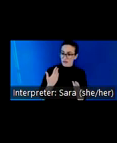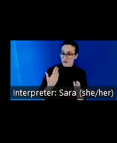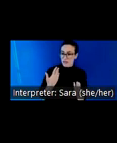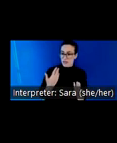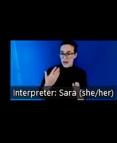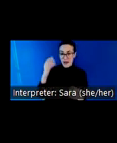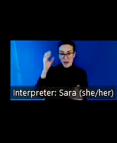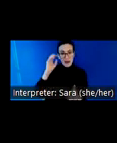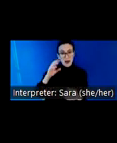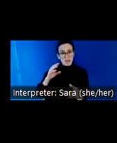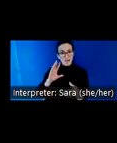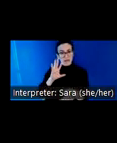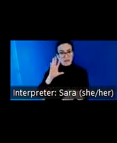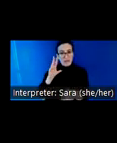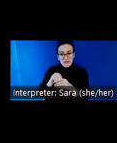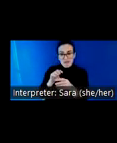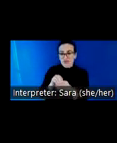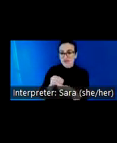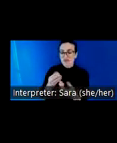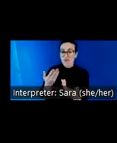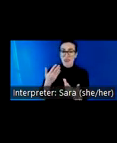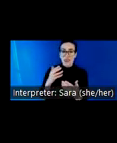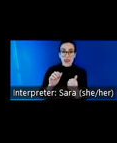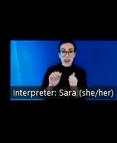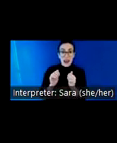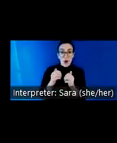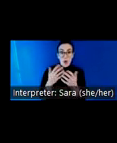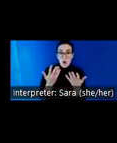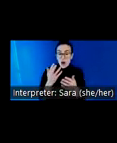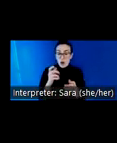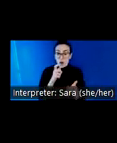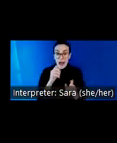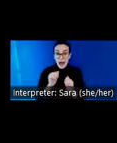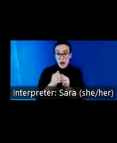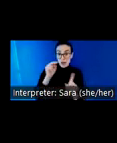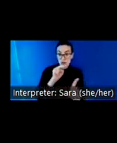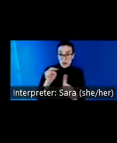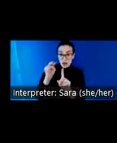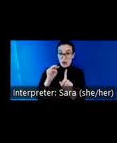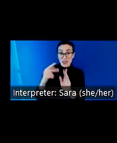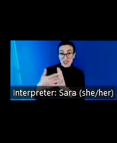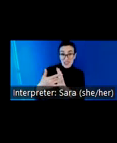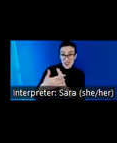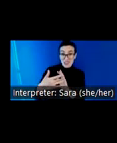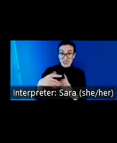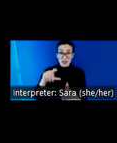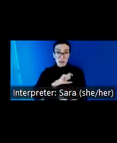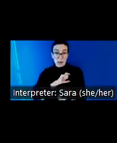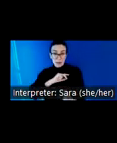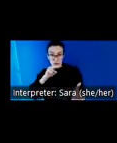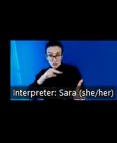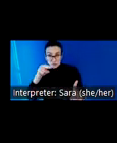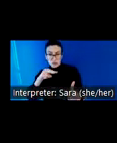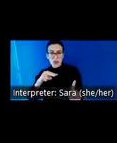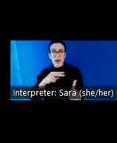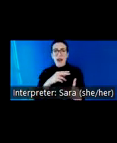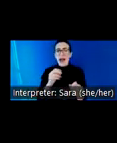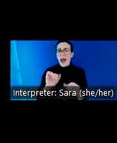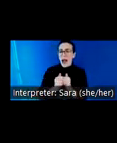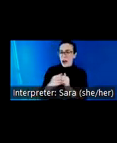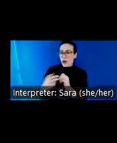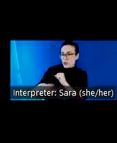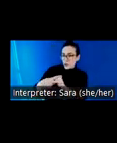are using, how that information is being used and stored, and who it is being shared with. The